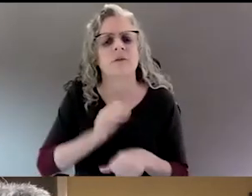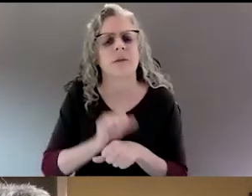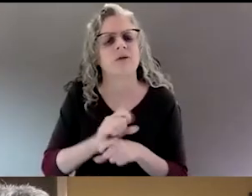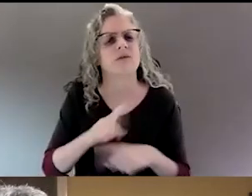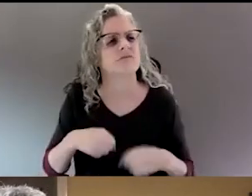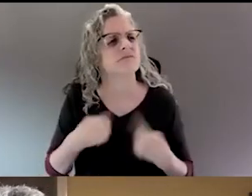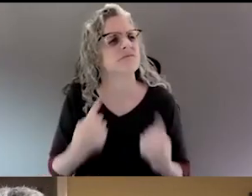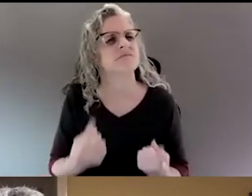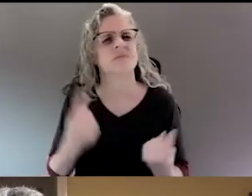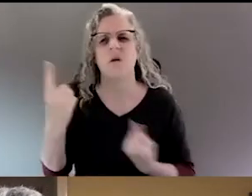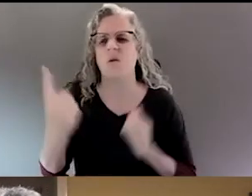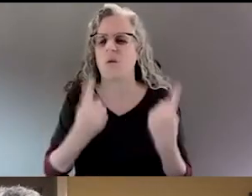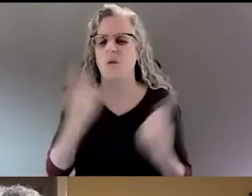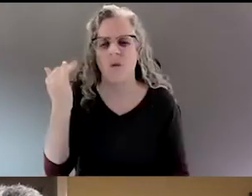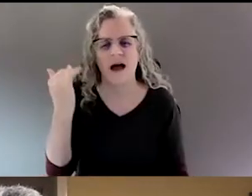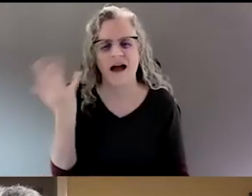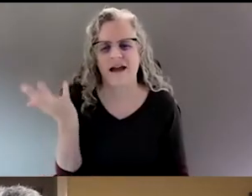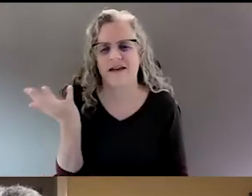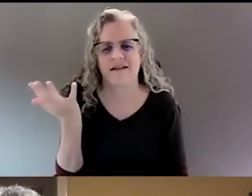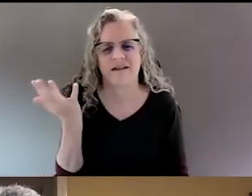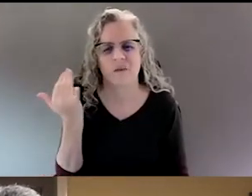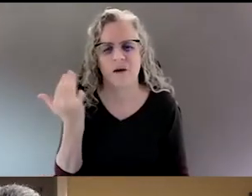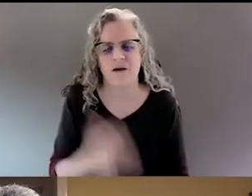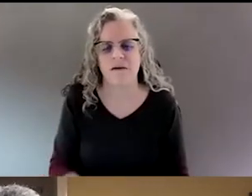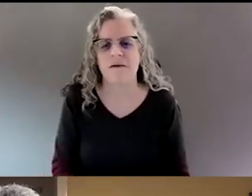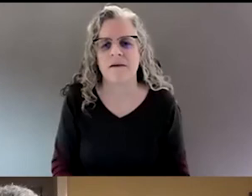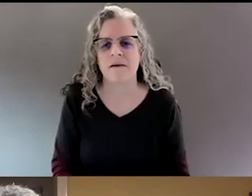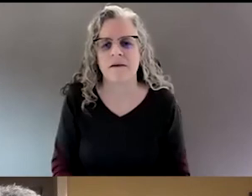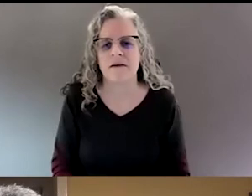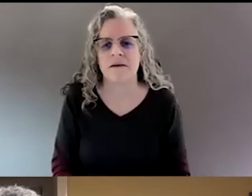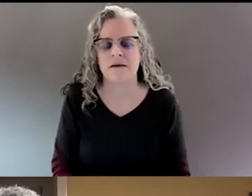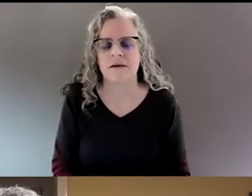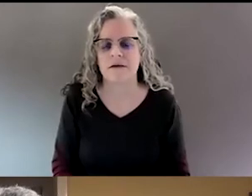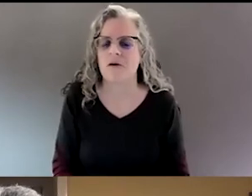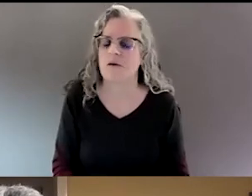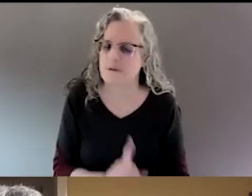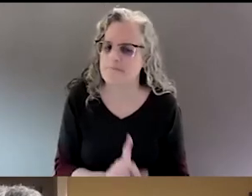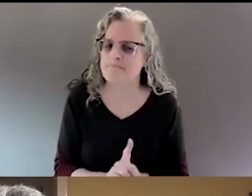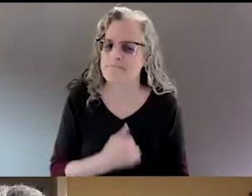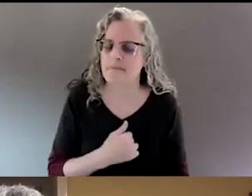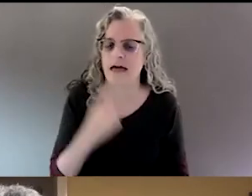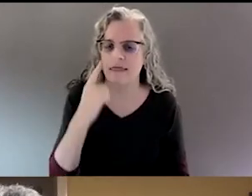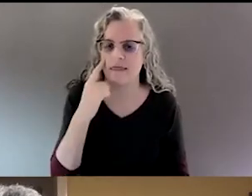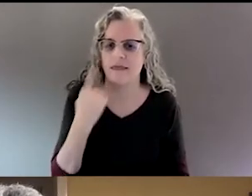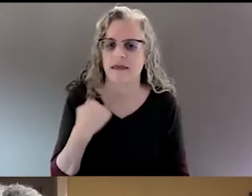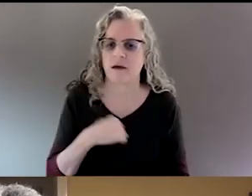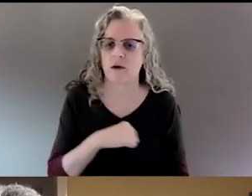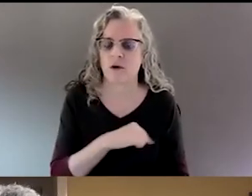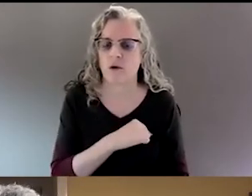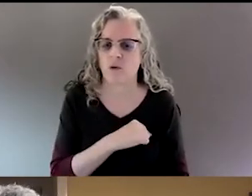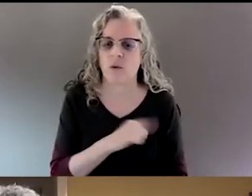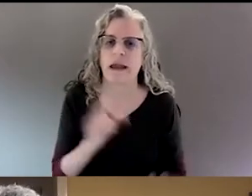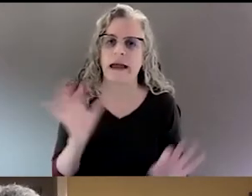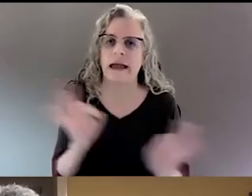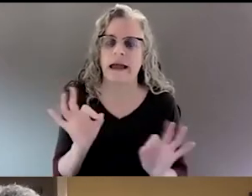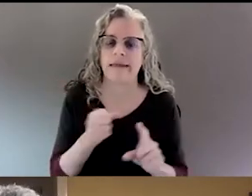so? And I think we underestimate the impact of trauma,